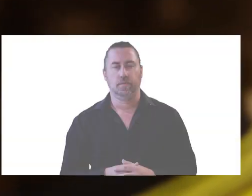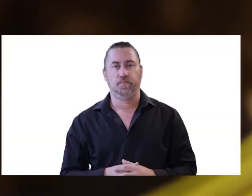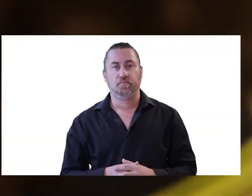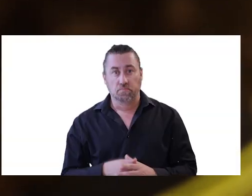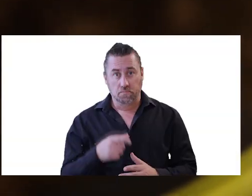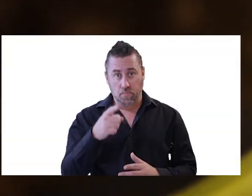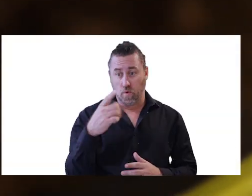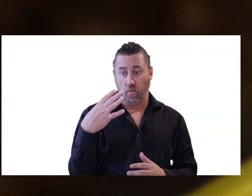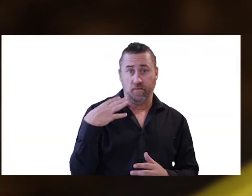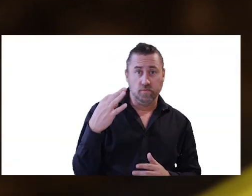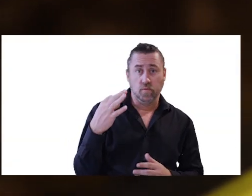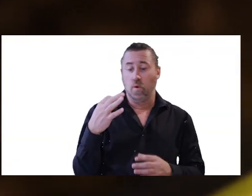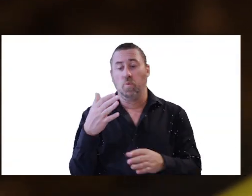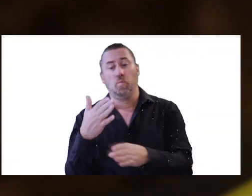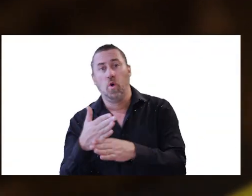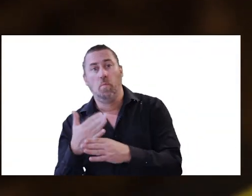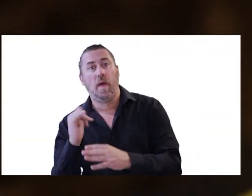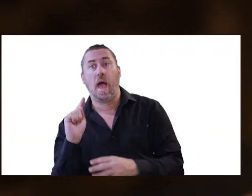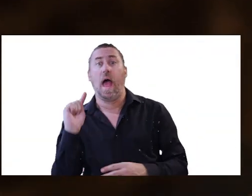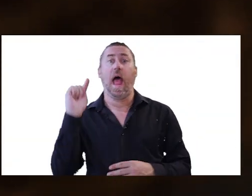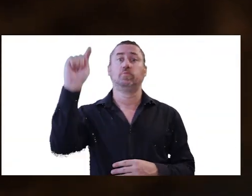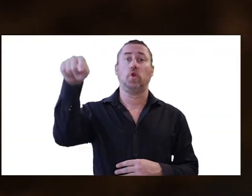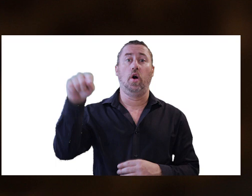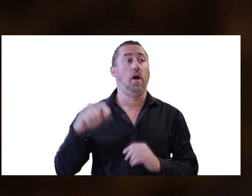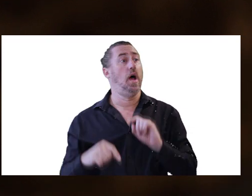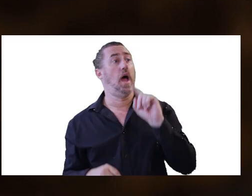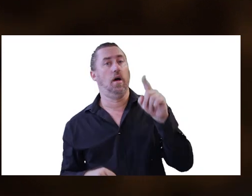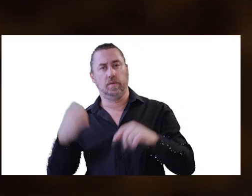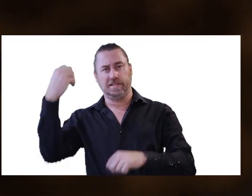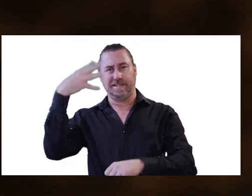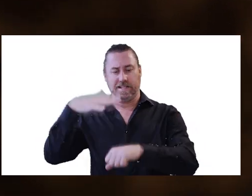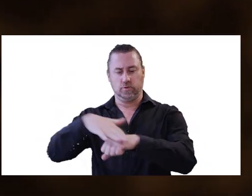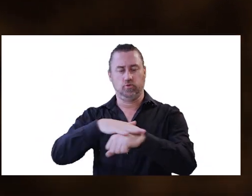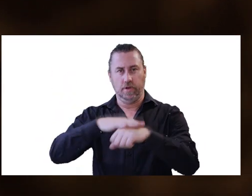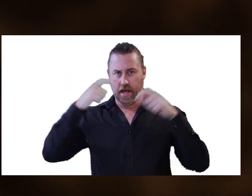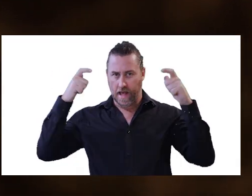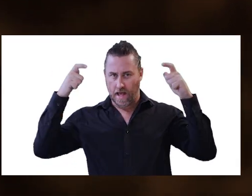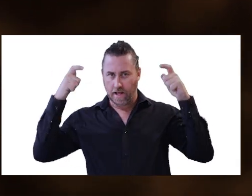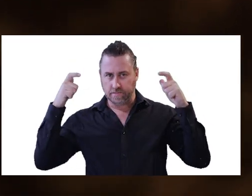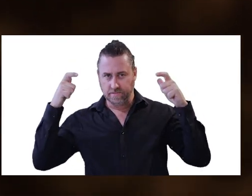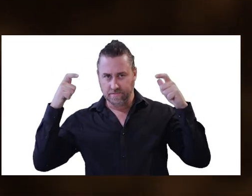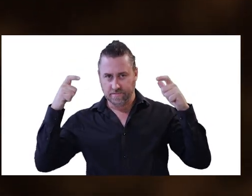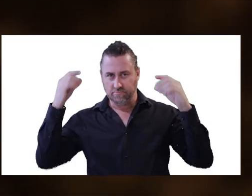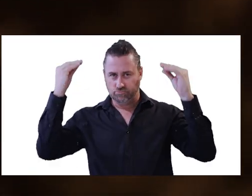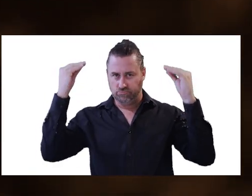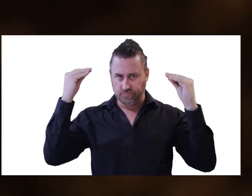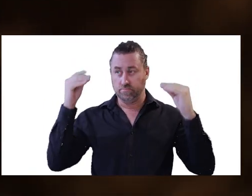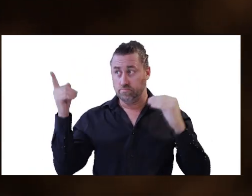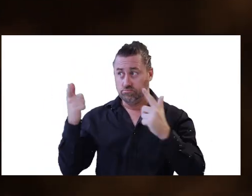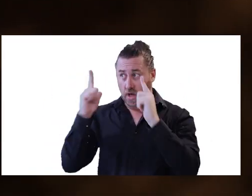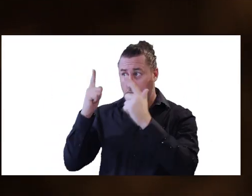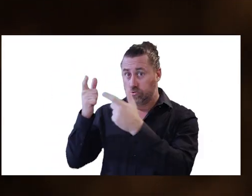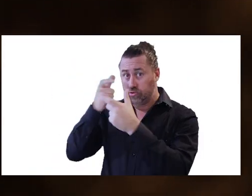If your volunteer or work role is outside, it is very important to wear sunscreen and a hat. Your supervisor or manager will tell you